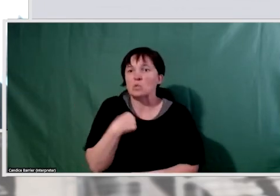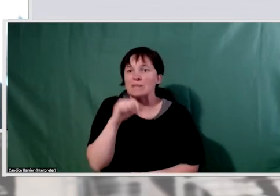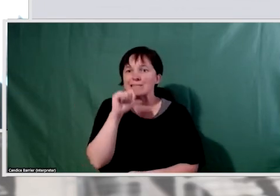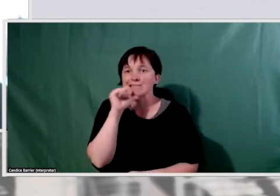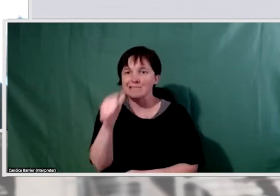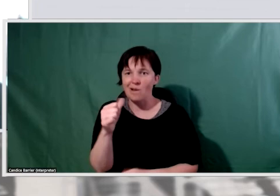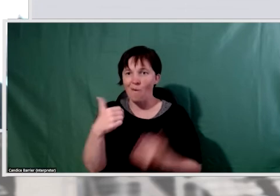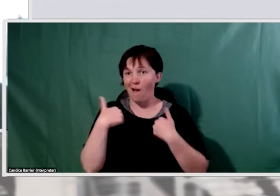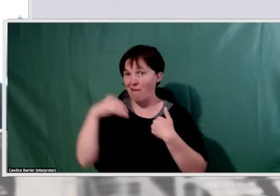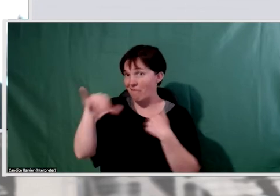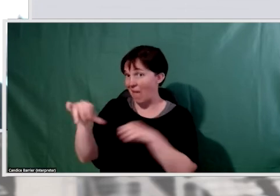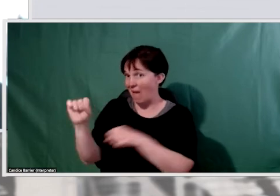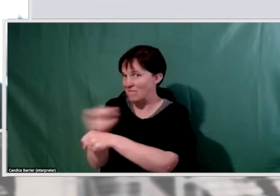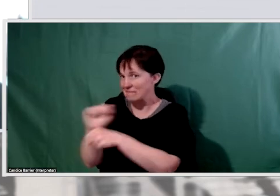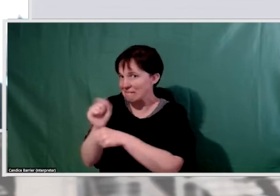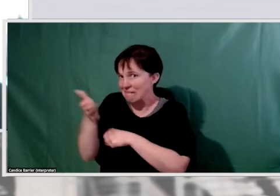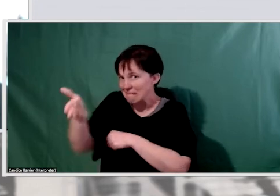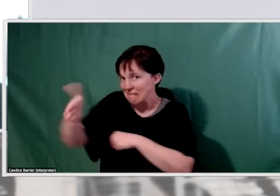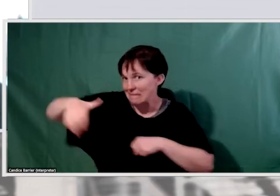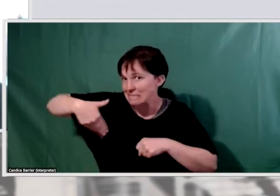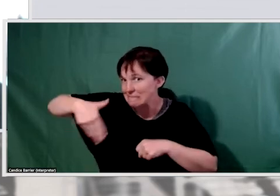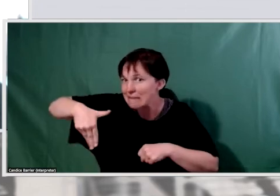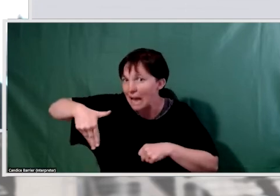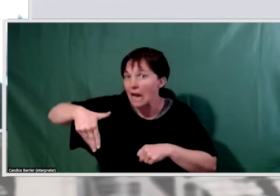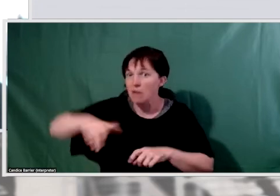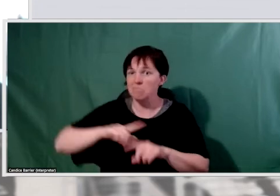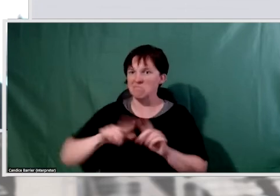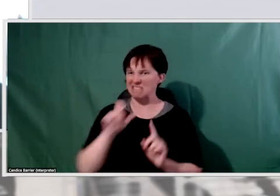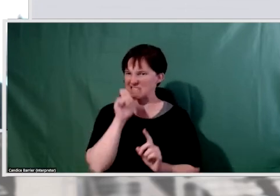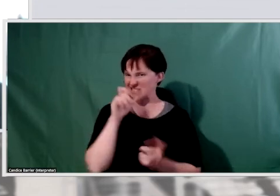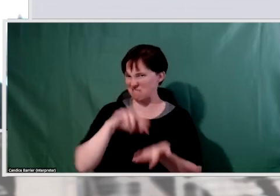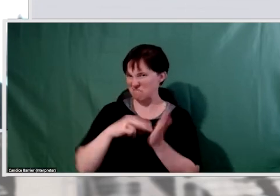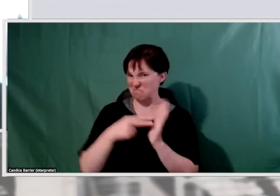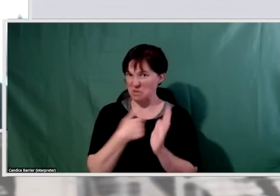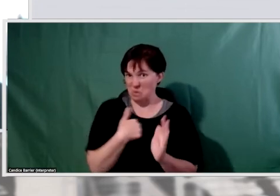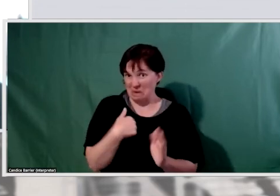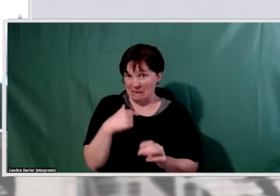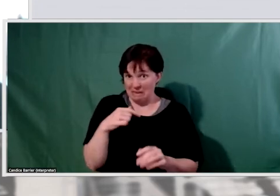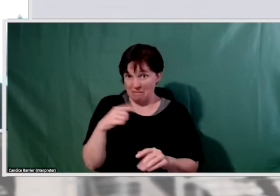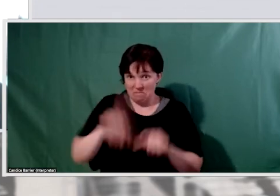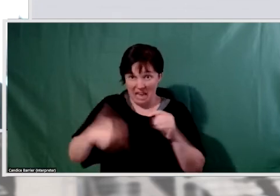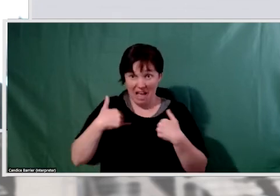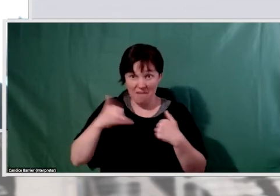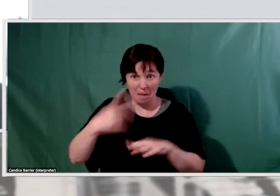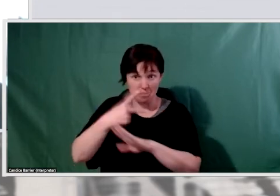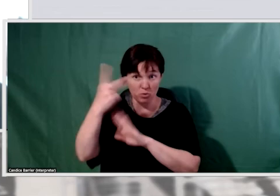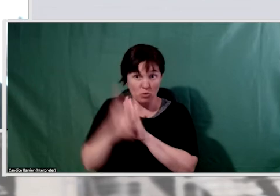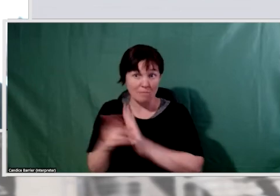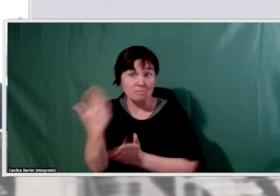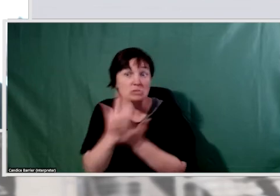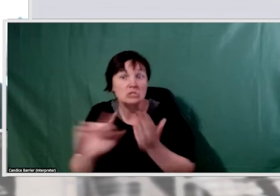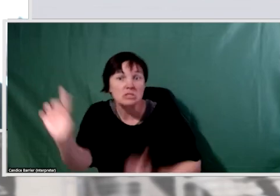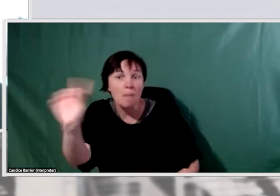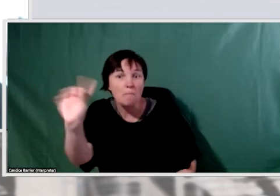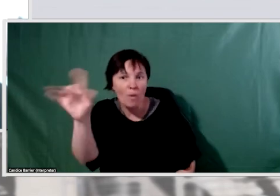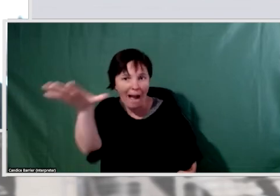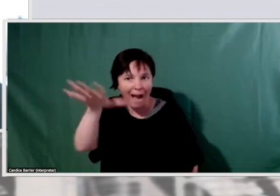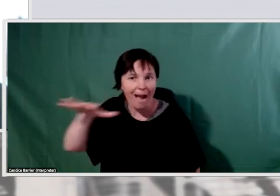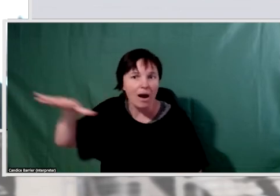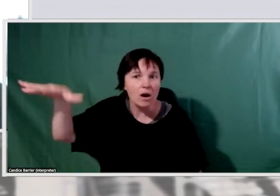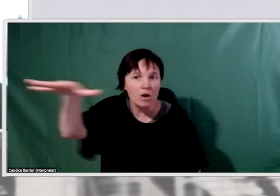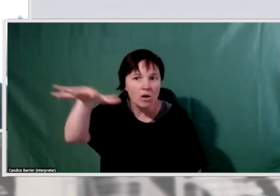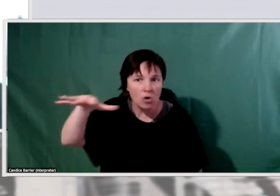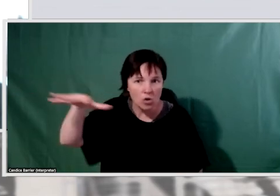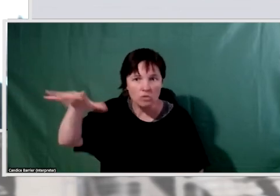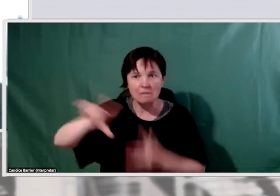that facility there, but doesn't mean we can't have that programming somewhere that makes sense and can start